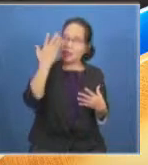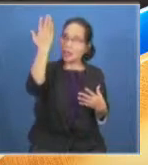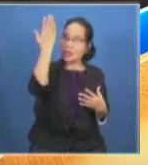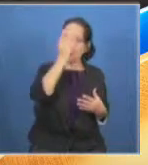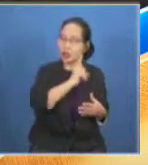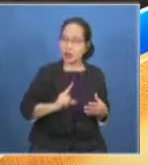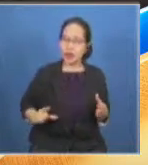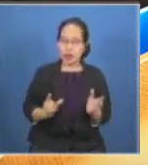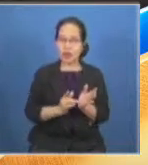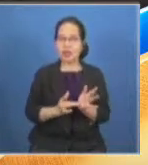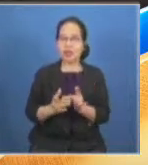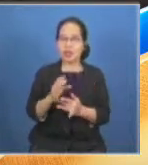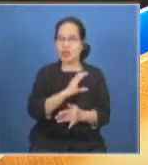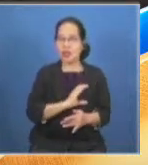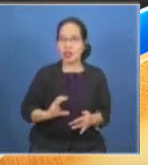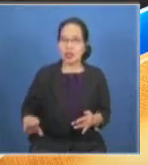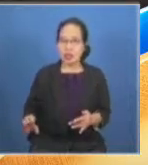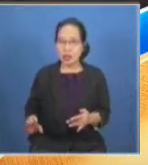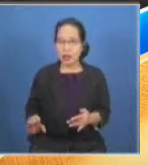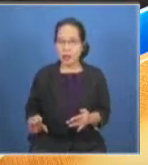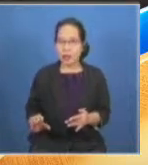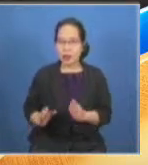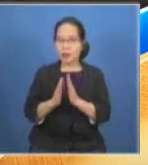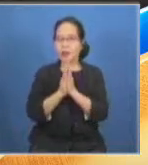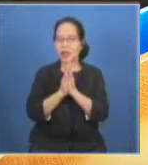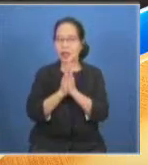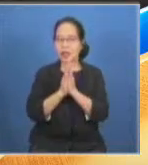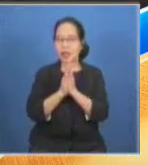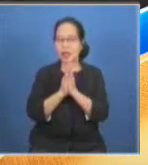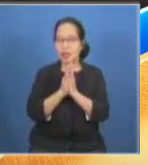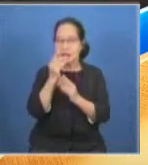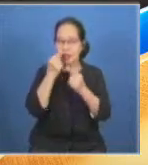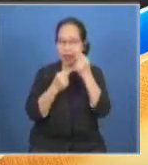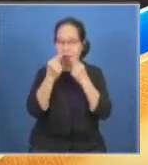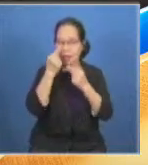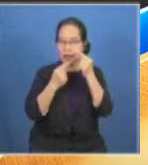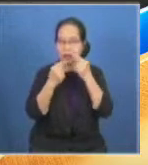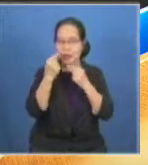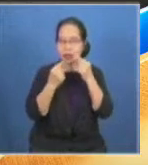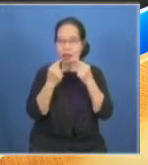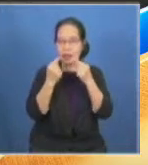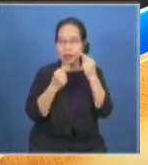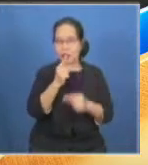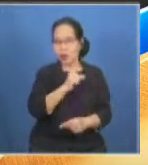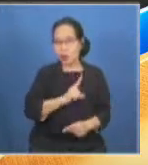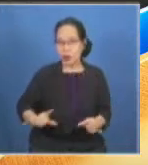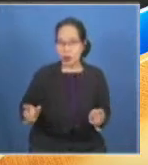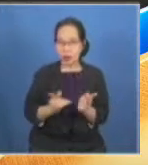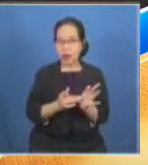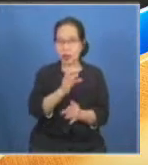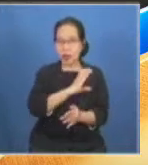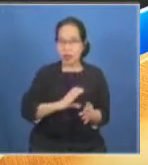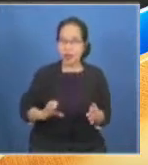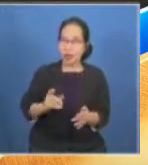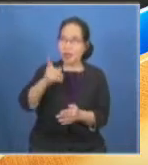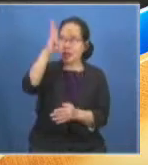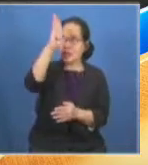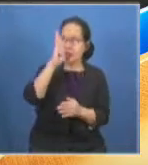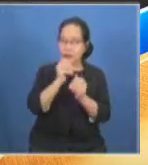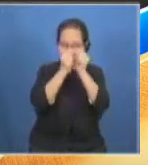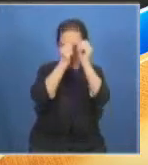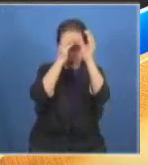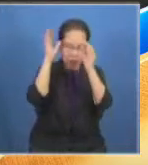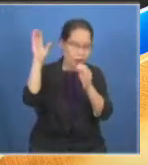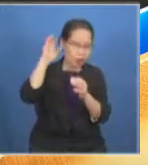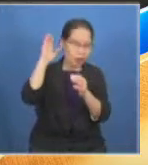So the Lord Jesus, he was crying when he was praying, and the Father